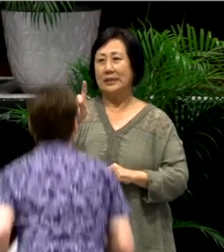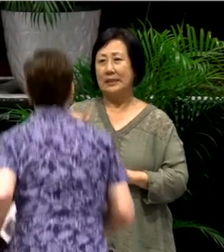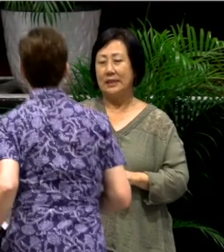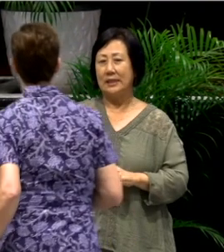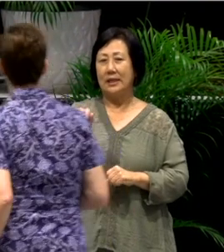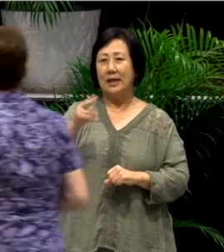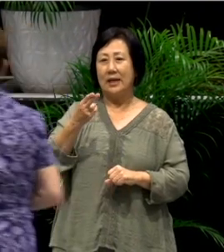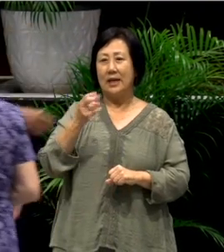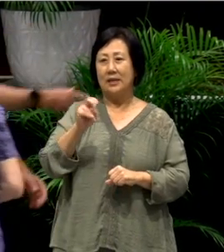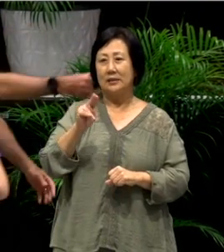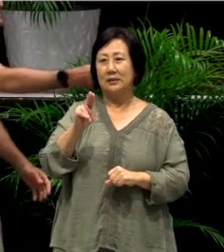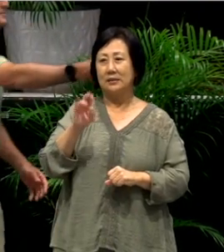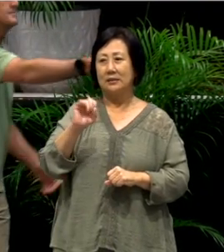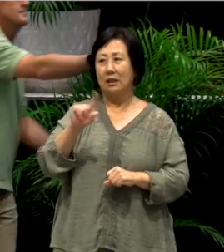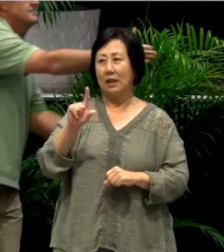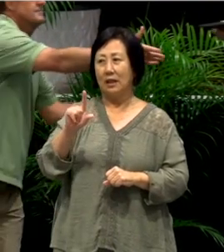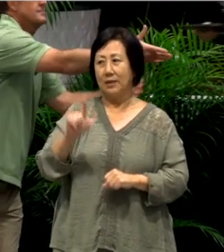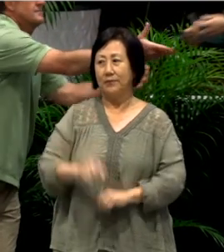Hensel.